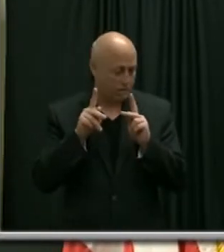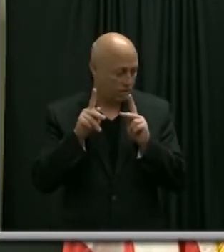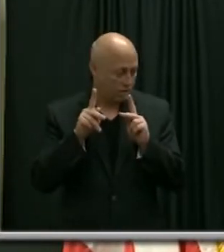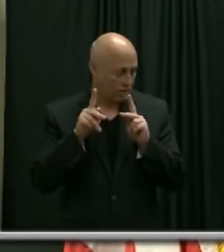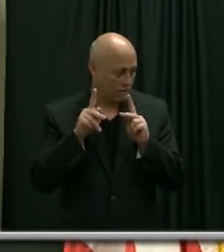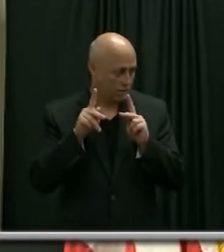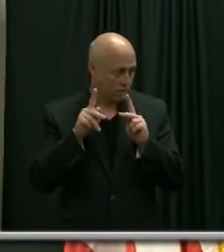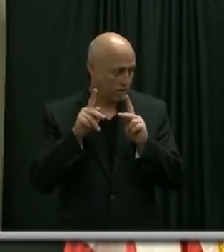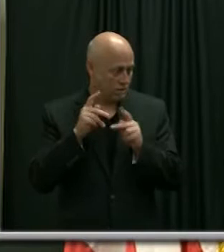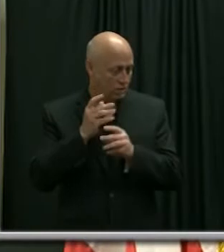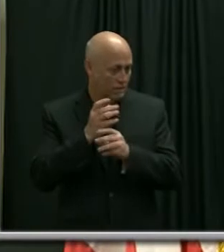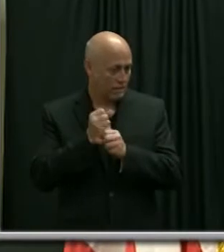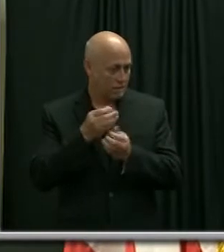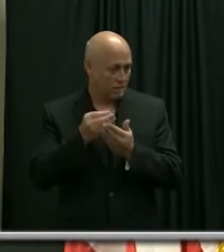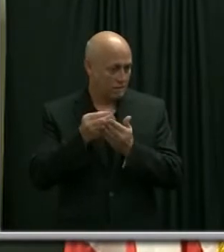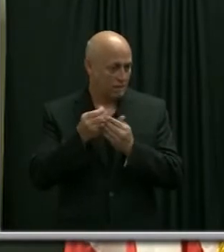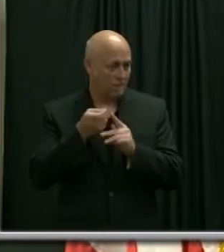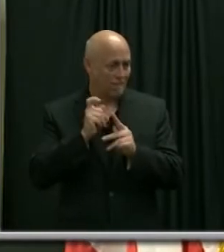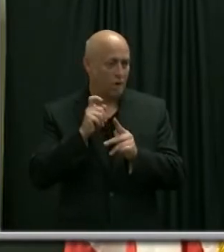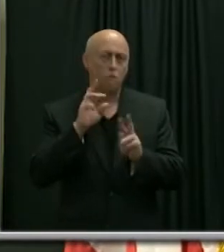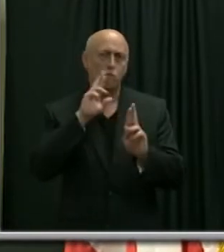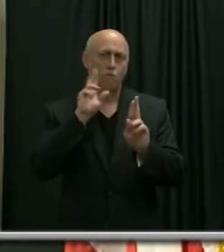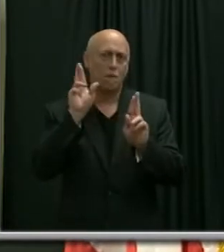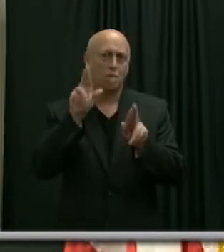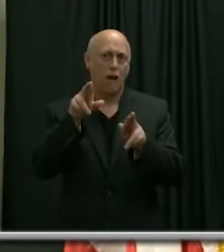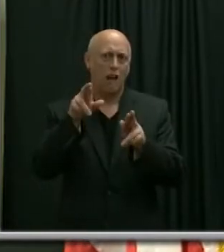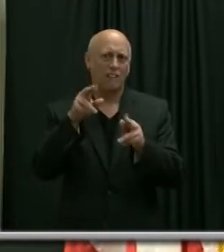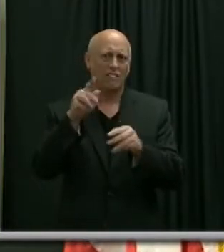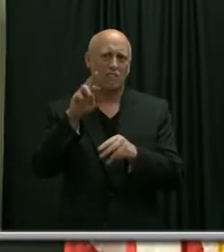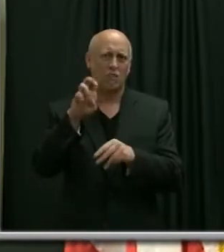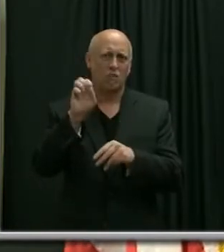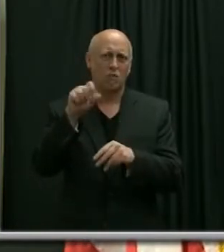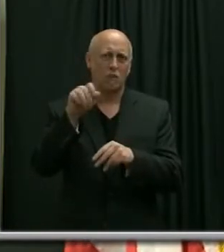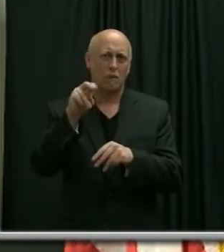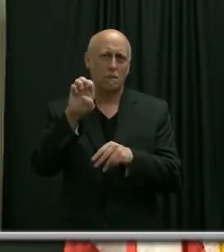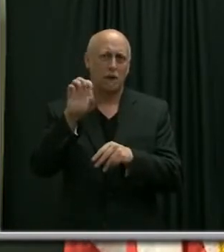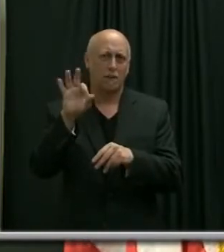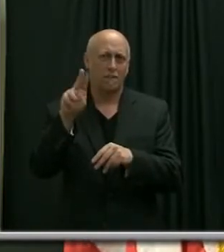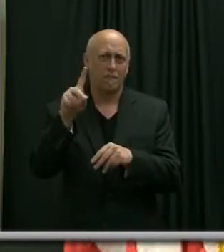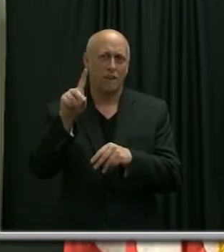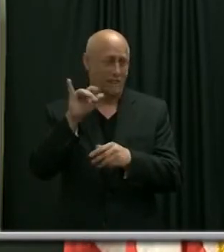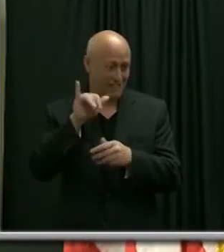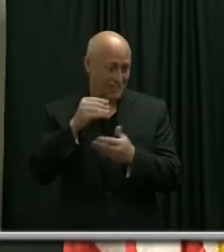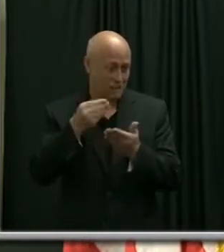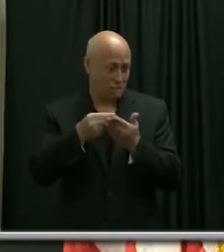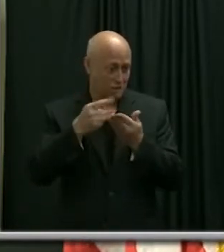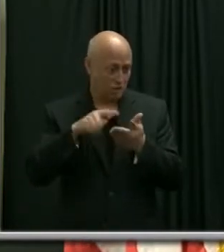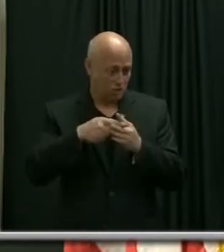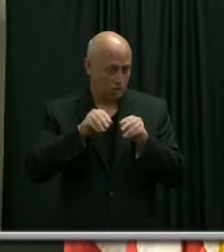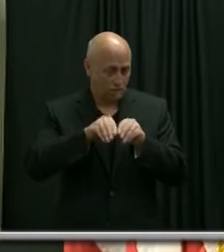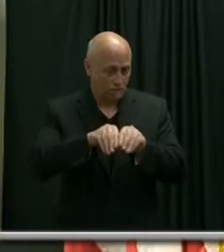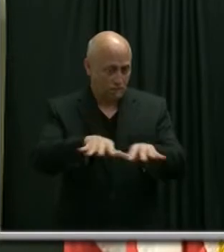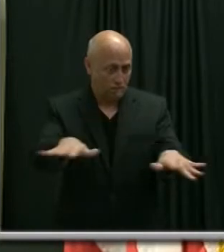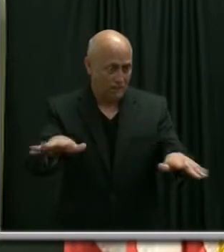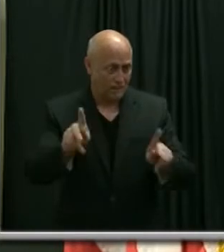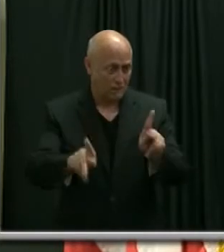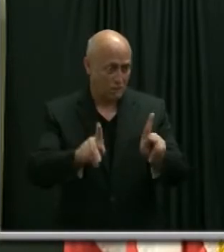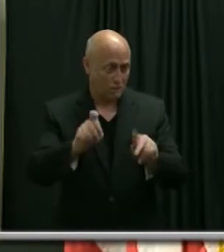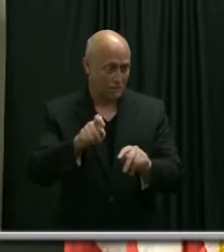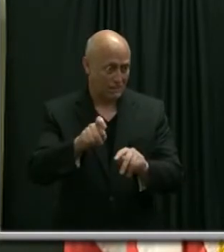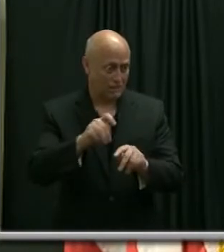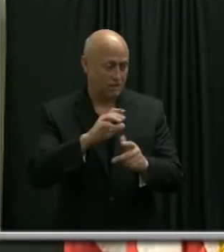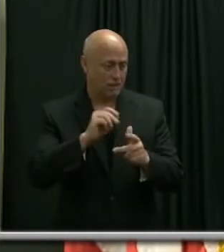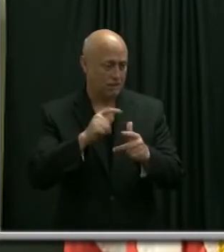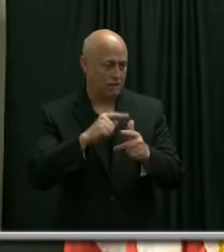of the money from the response fund? Has that distribution started for people? And I know we've